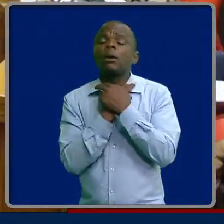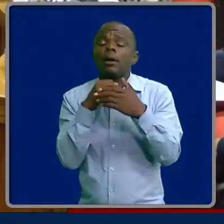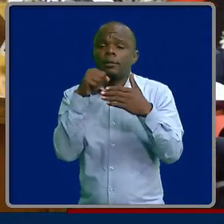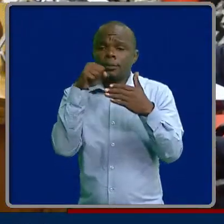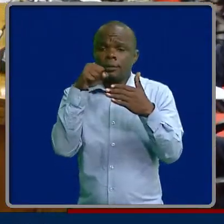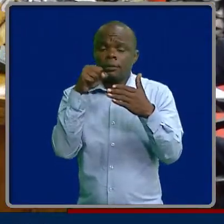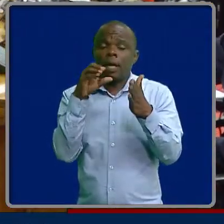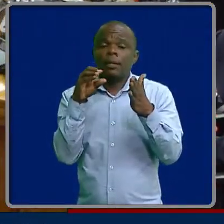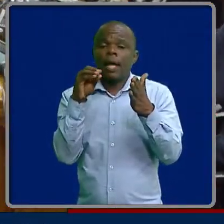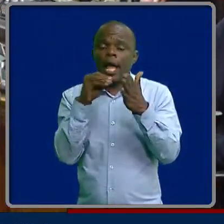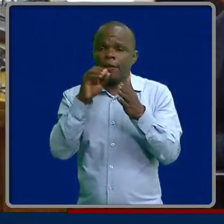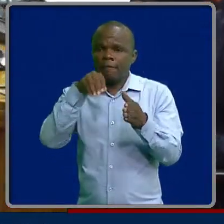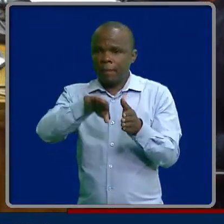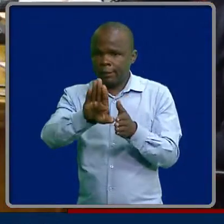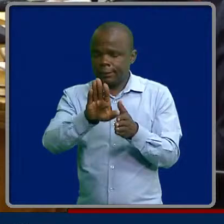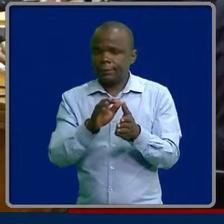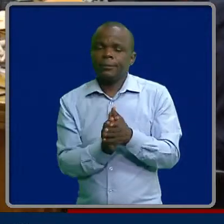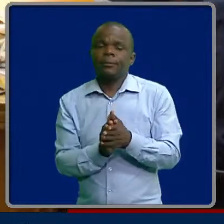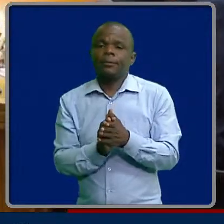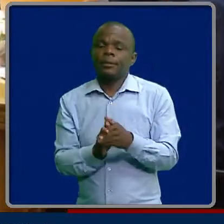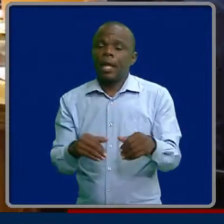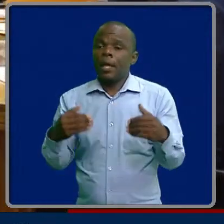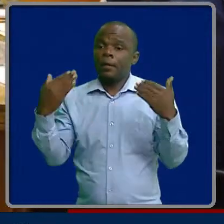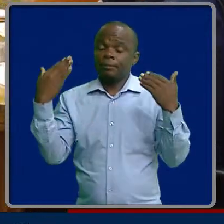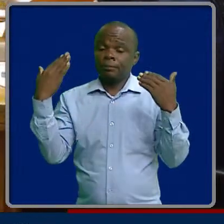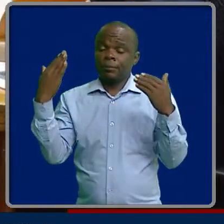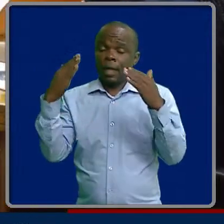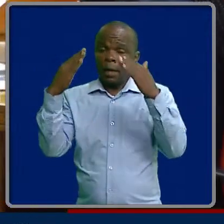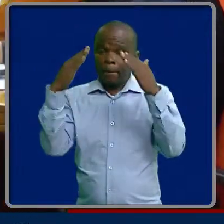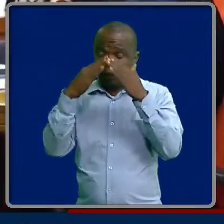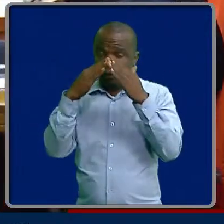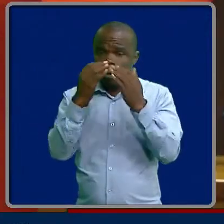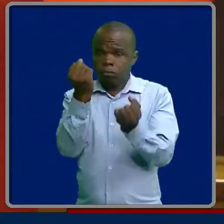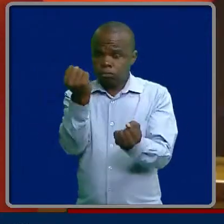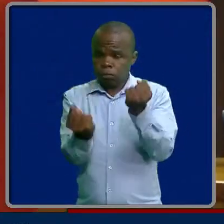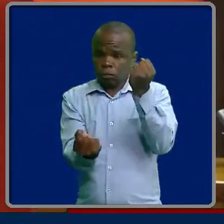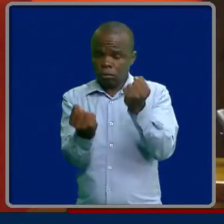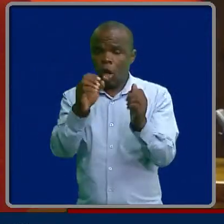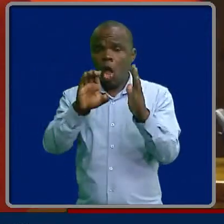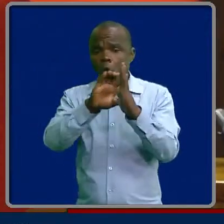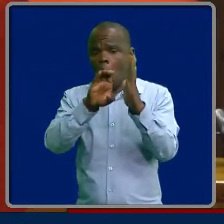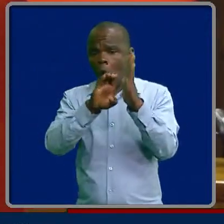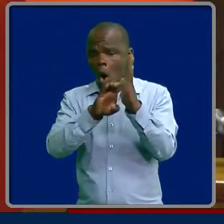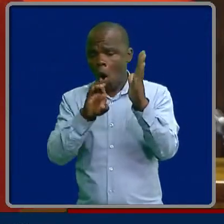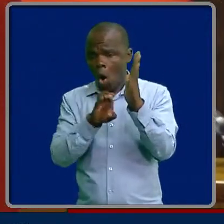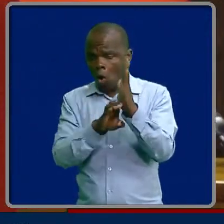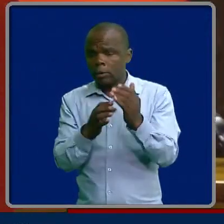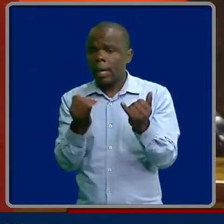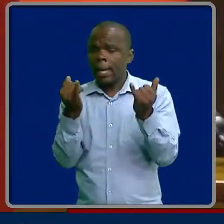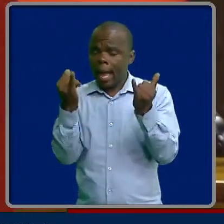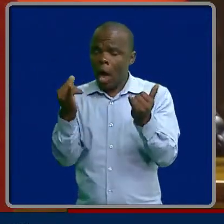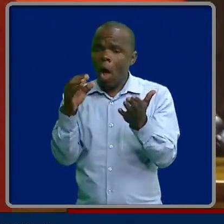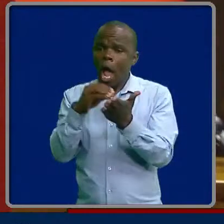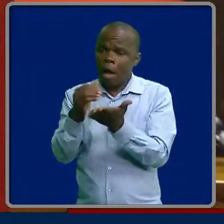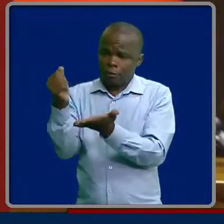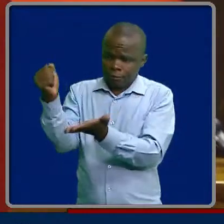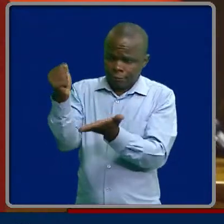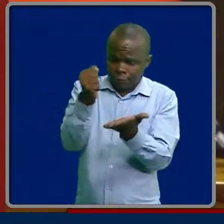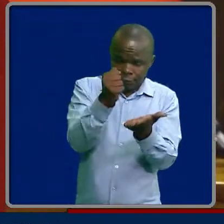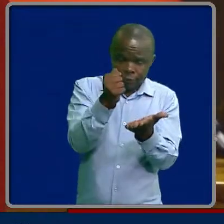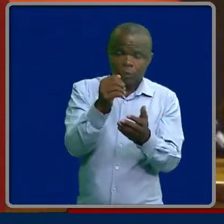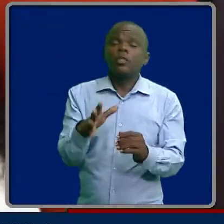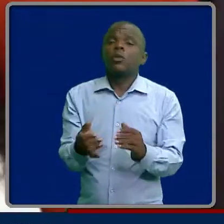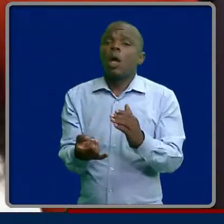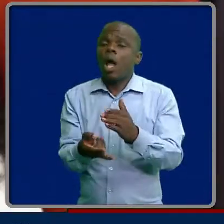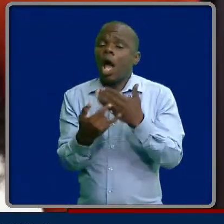introduced the Legal Aid Initiative, which ensures that even the poorest of eMaSwati can receive legal